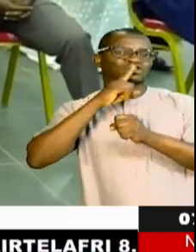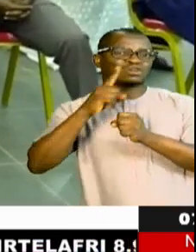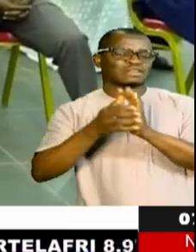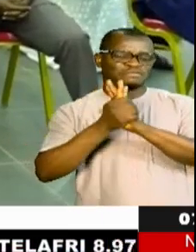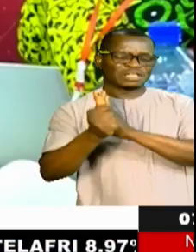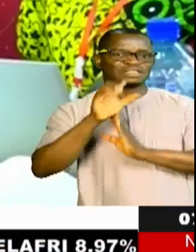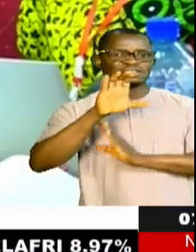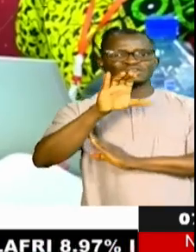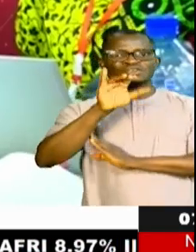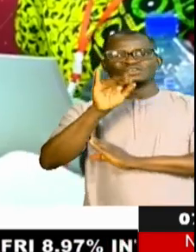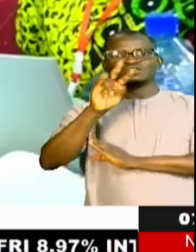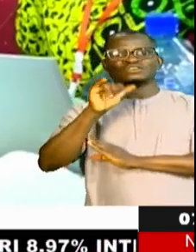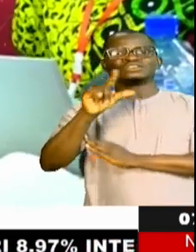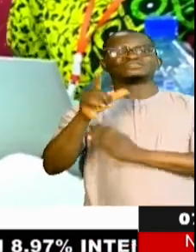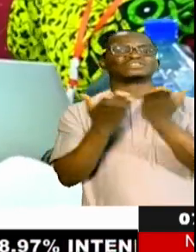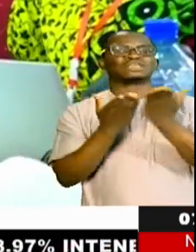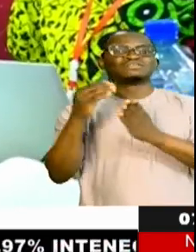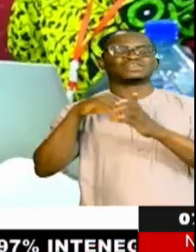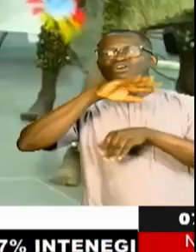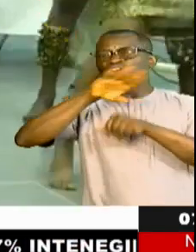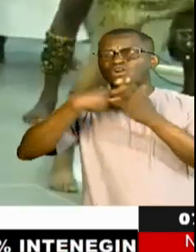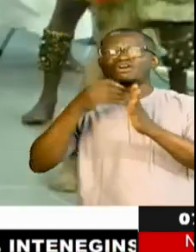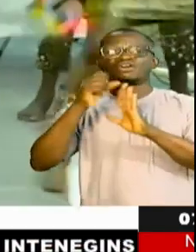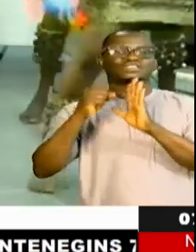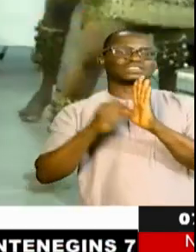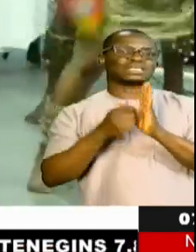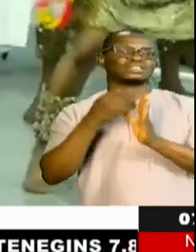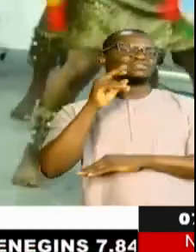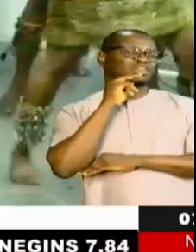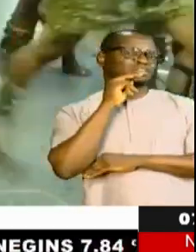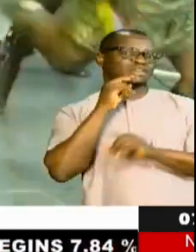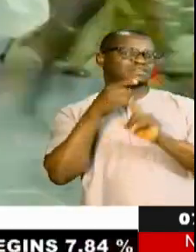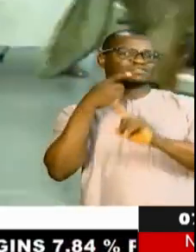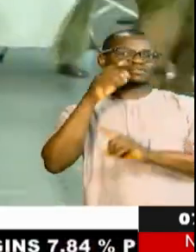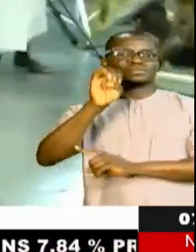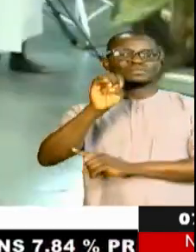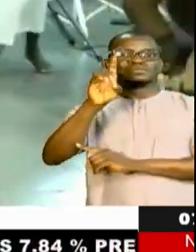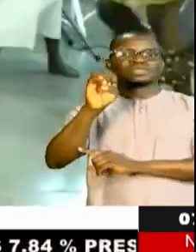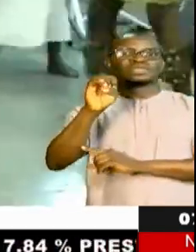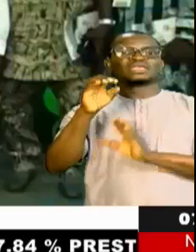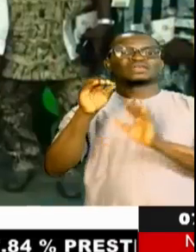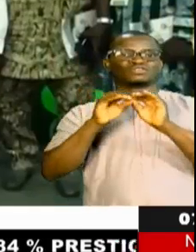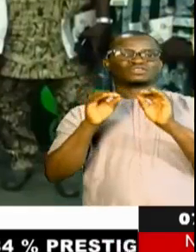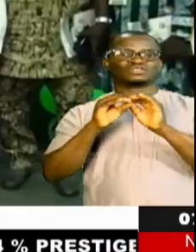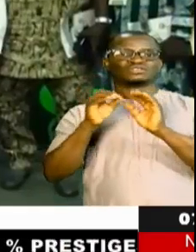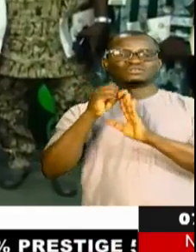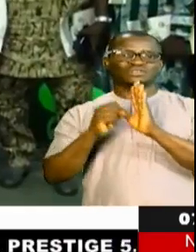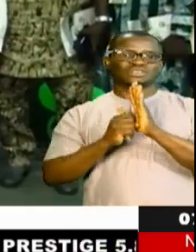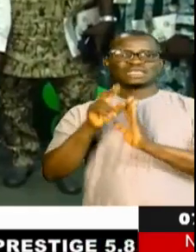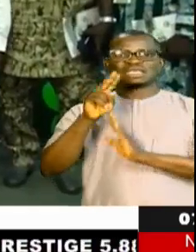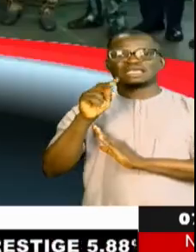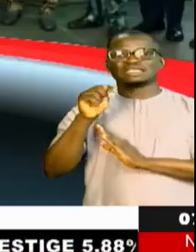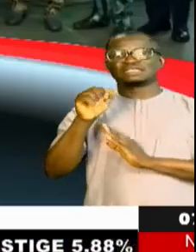service in all states of the Federation. From Ede in Osun State, Femi Afariogun, NTA News.